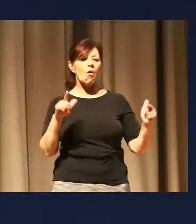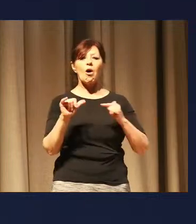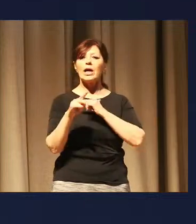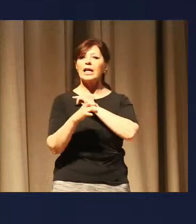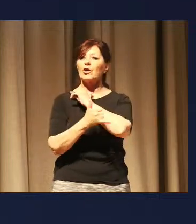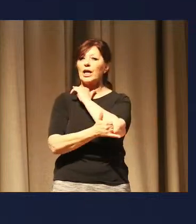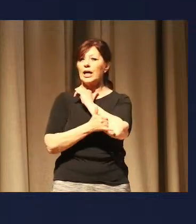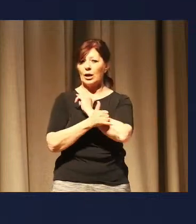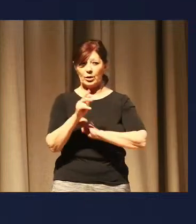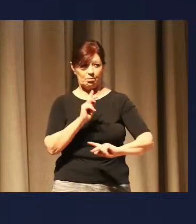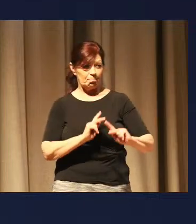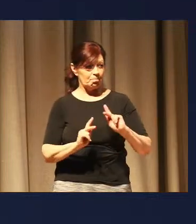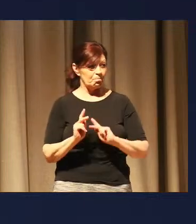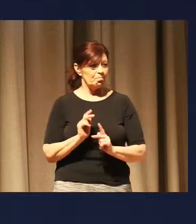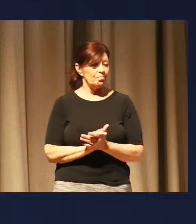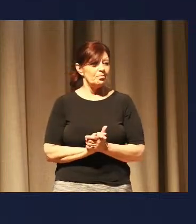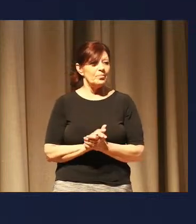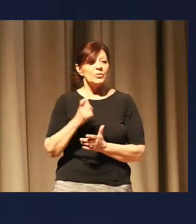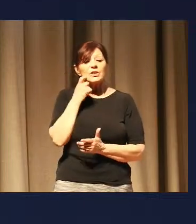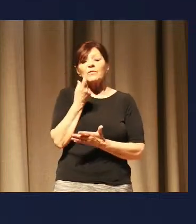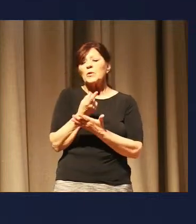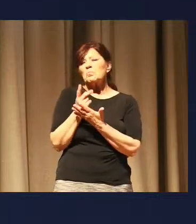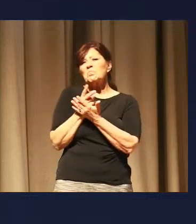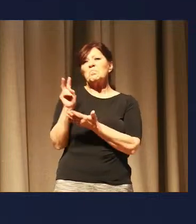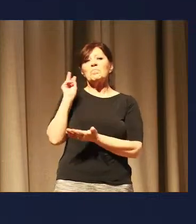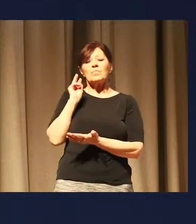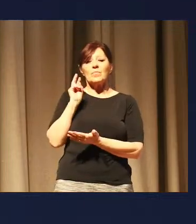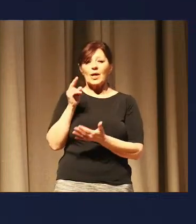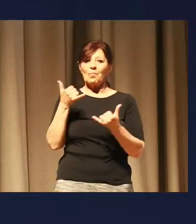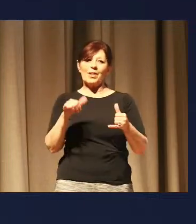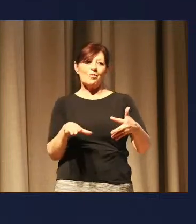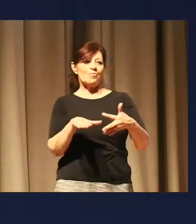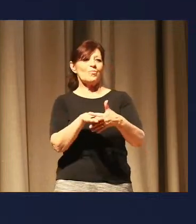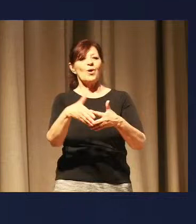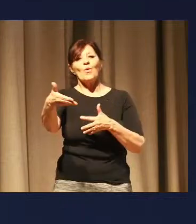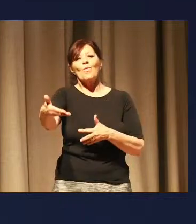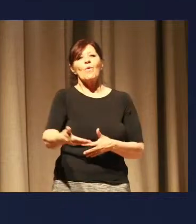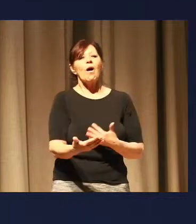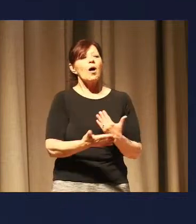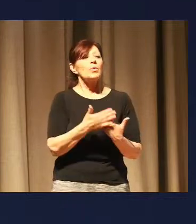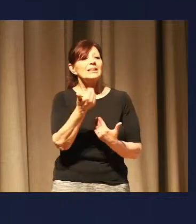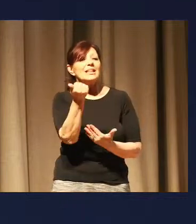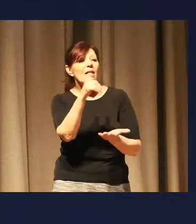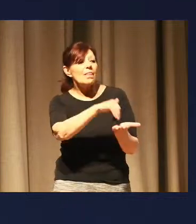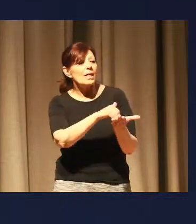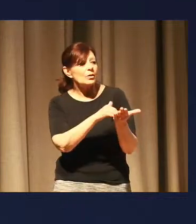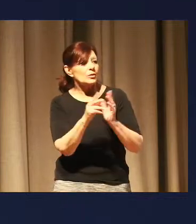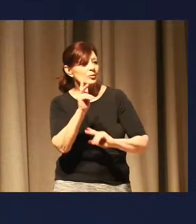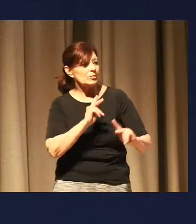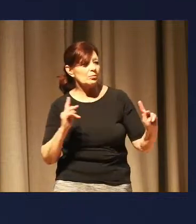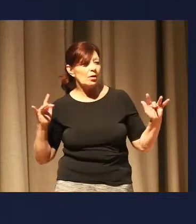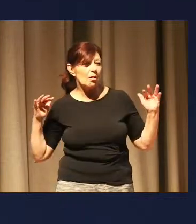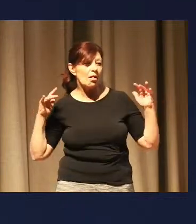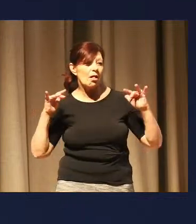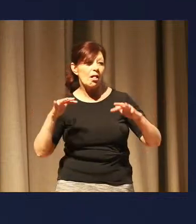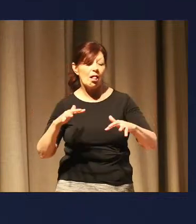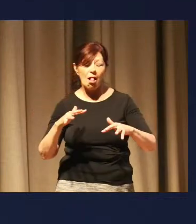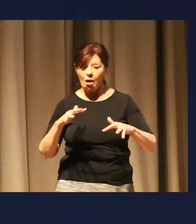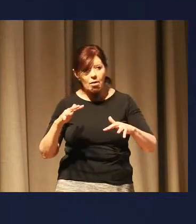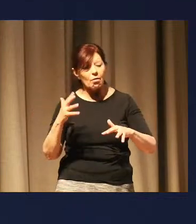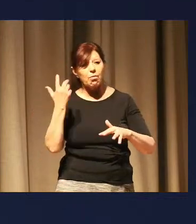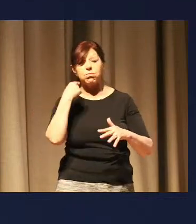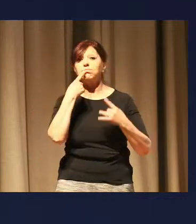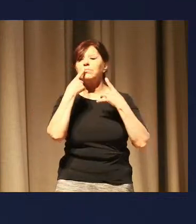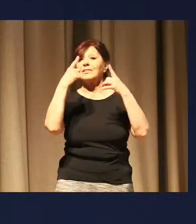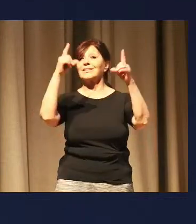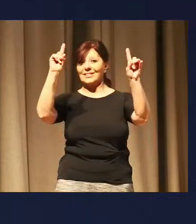County residents. Just a few weeks ago, Play Break welcomed nearly 10,000 visitors, a record-breaking success